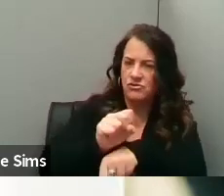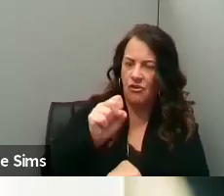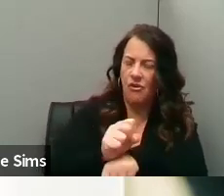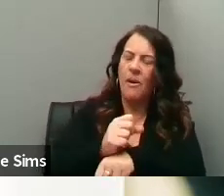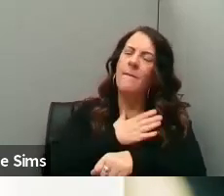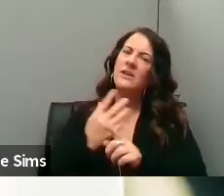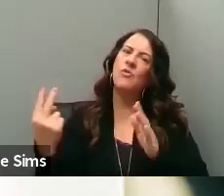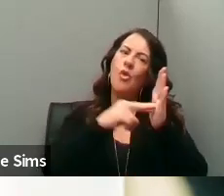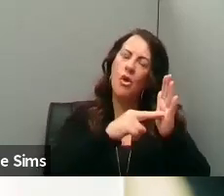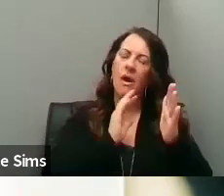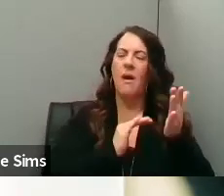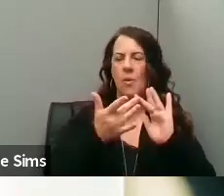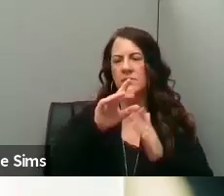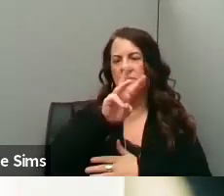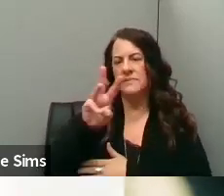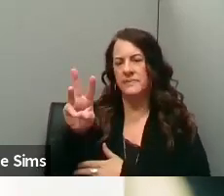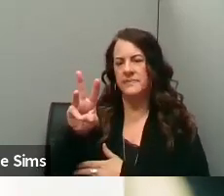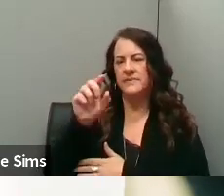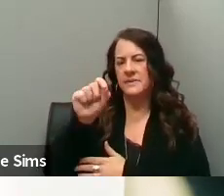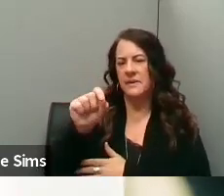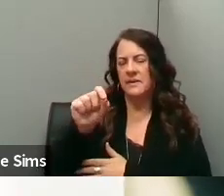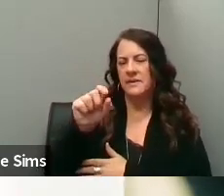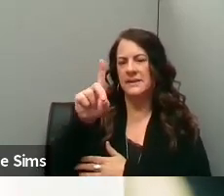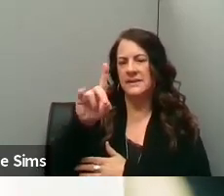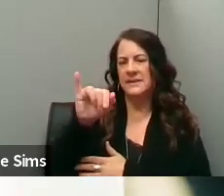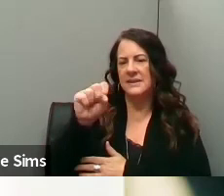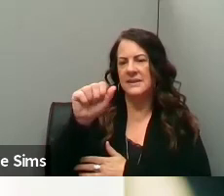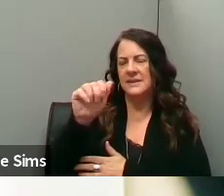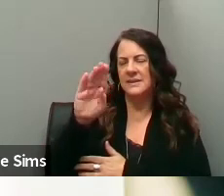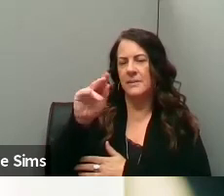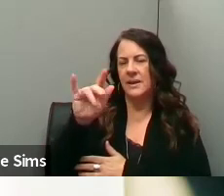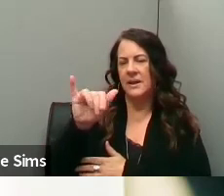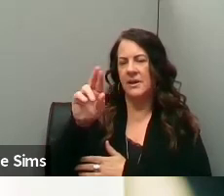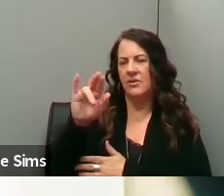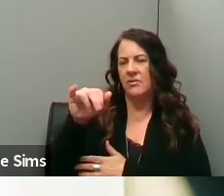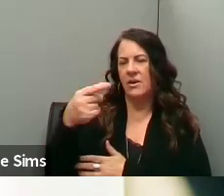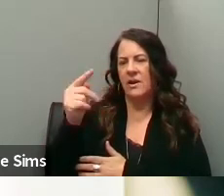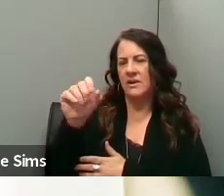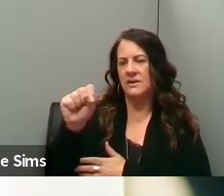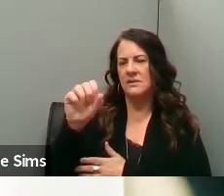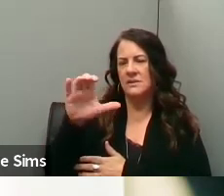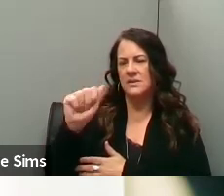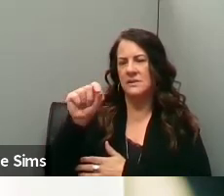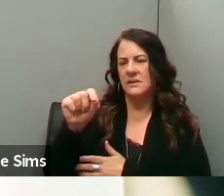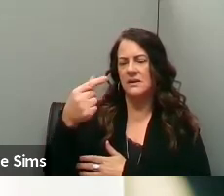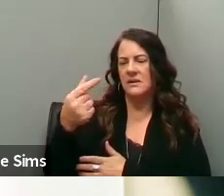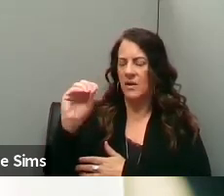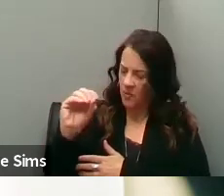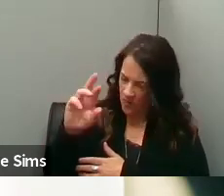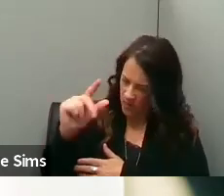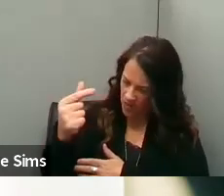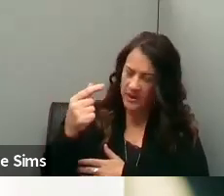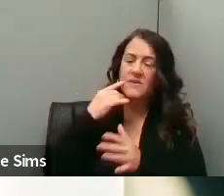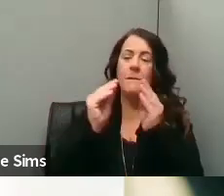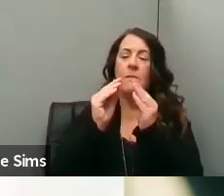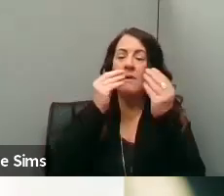our website at www.disabilityrightsca.org for more information